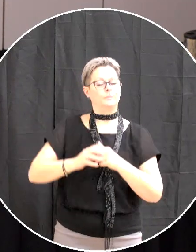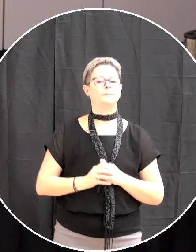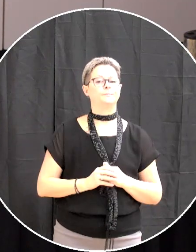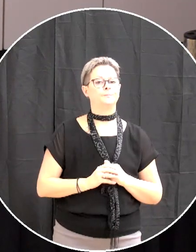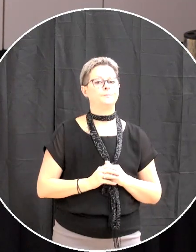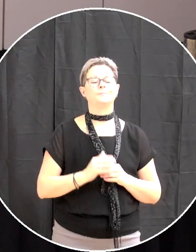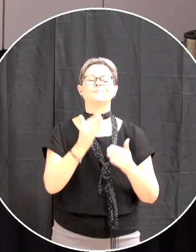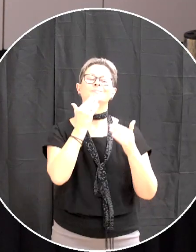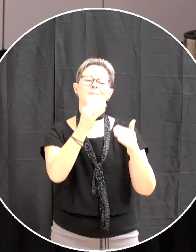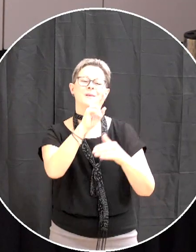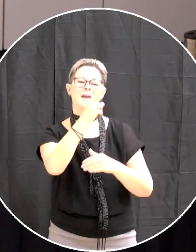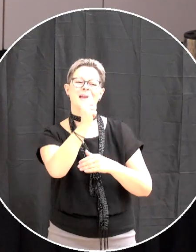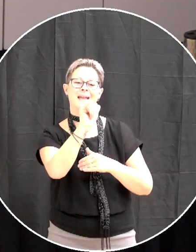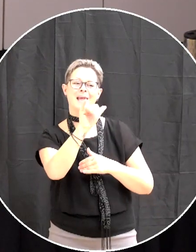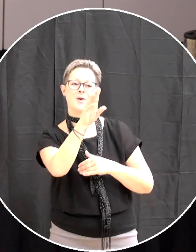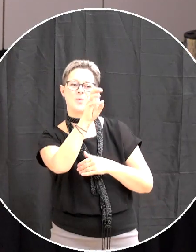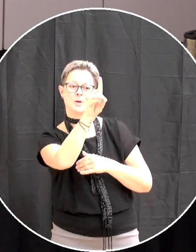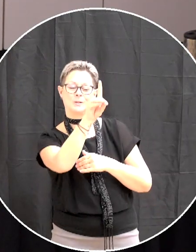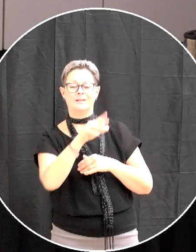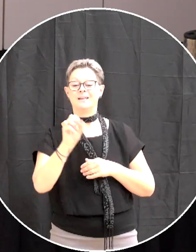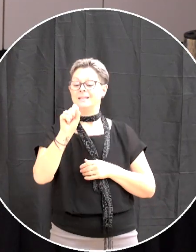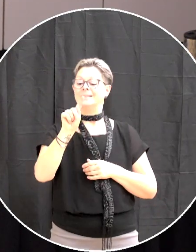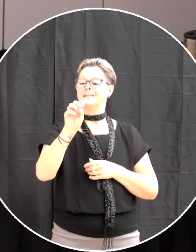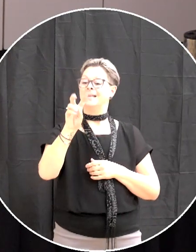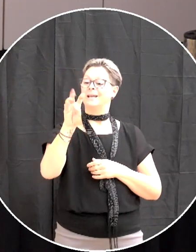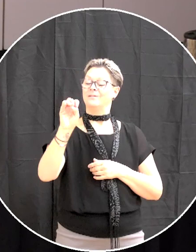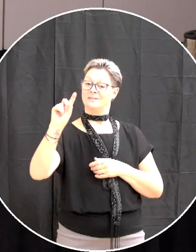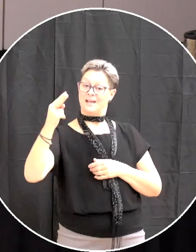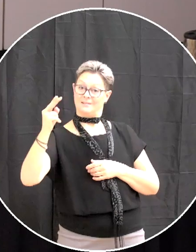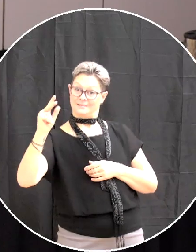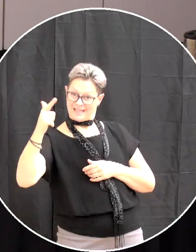Thank you for that, Hayward. Seconded by Steve. Questions?